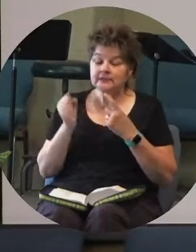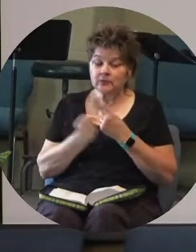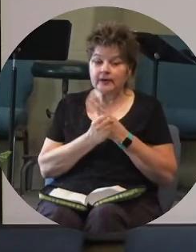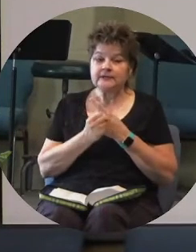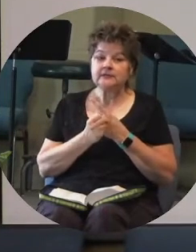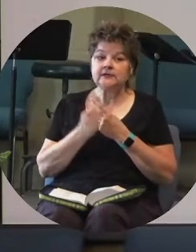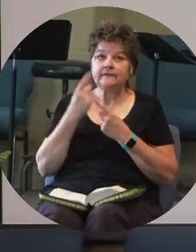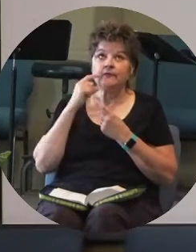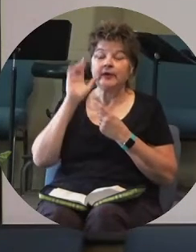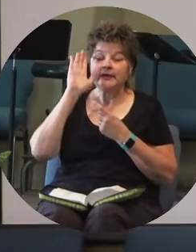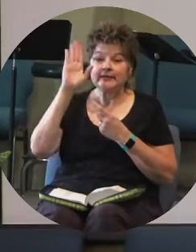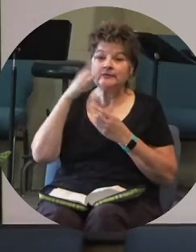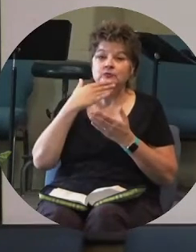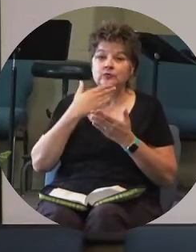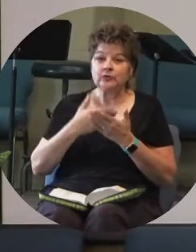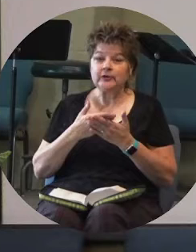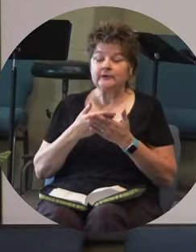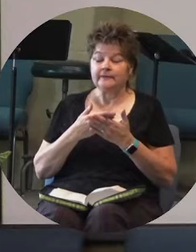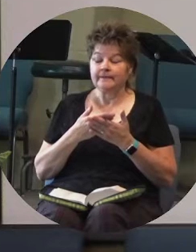for his good.